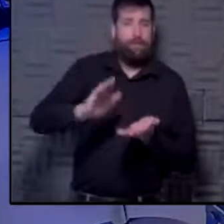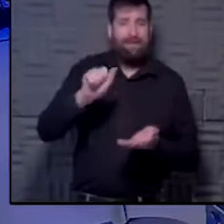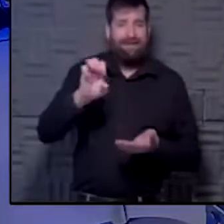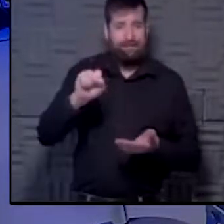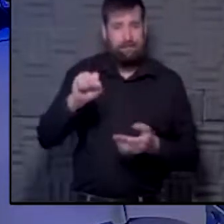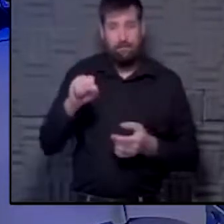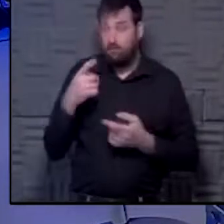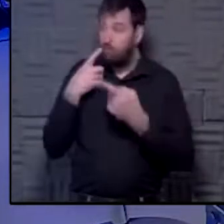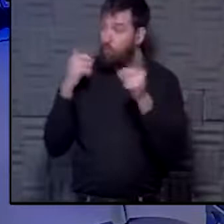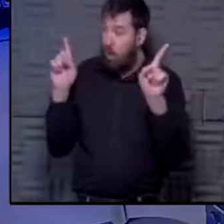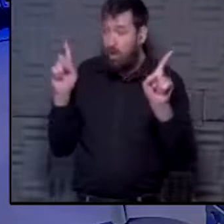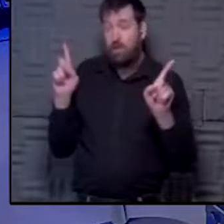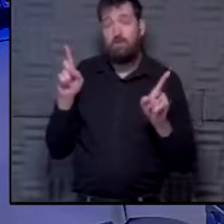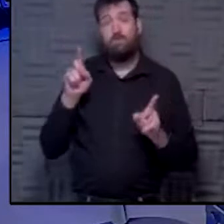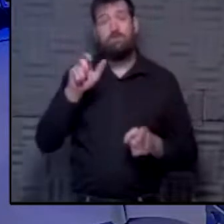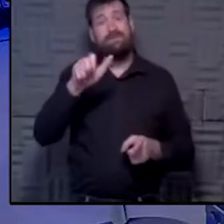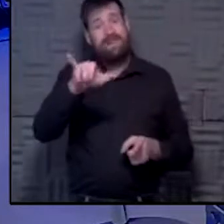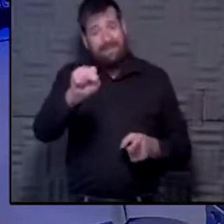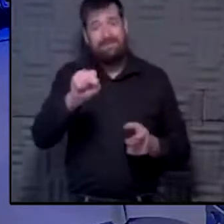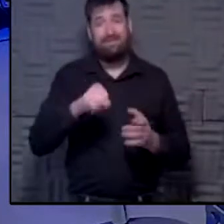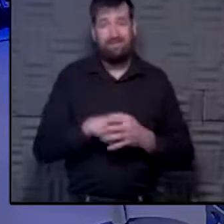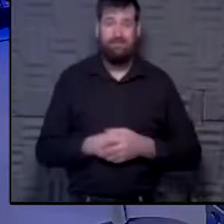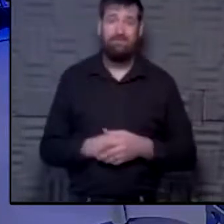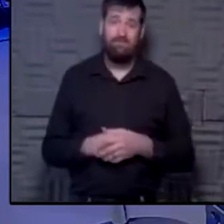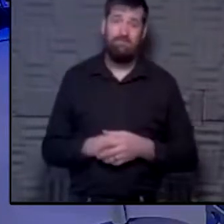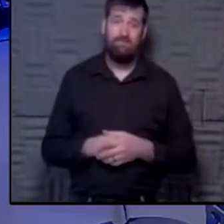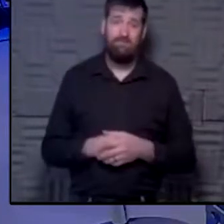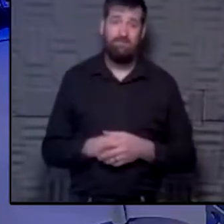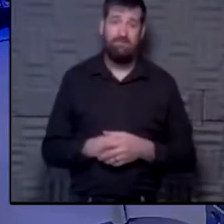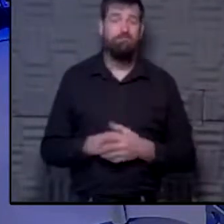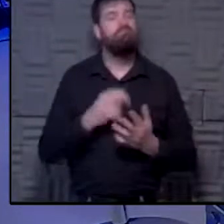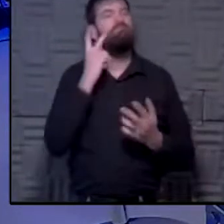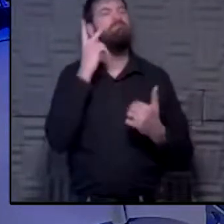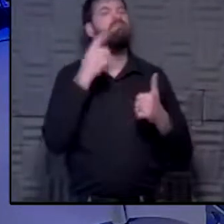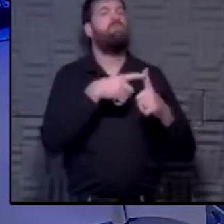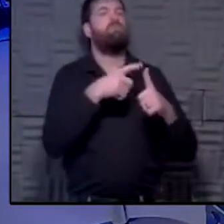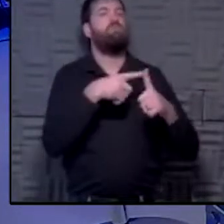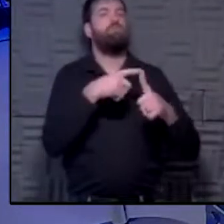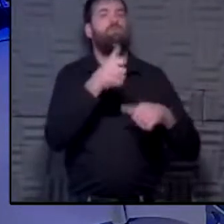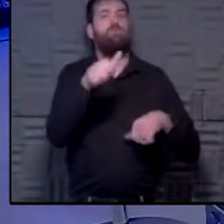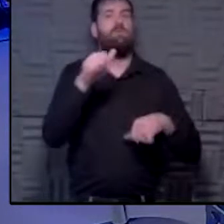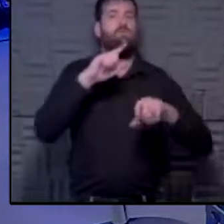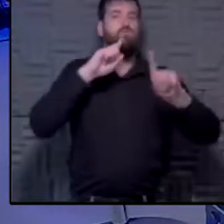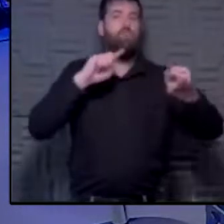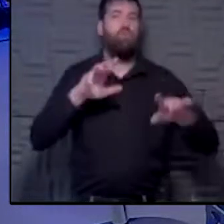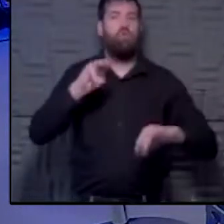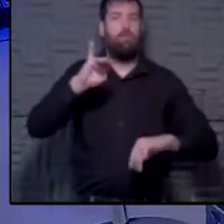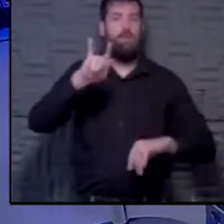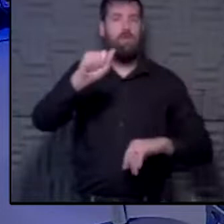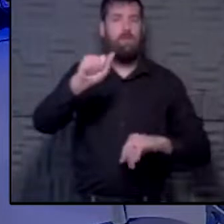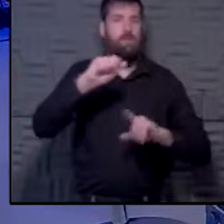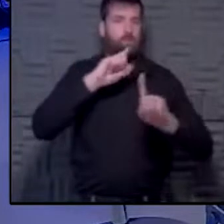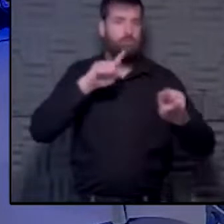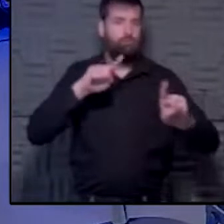work? The proof is in the air. All right, let's see first if there are any reporter questions this morning.